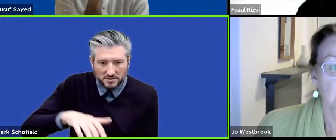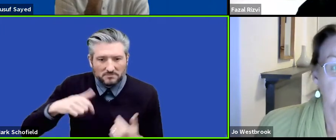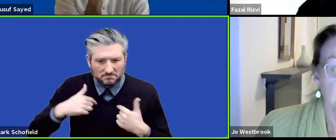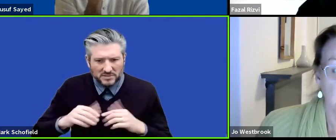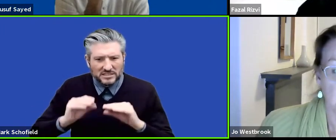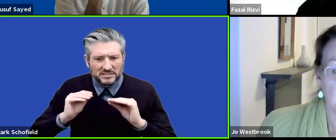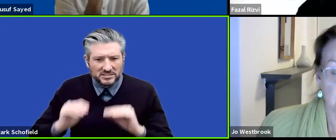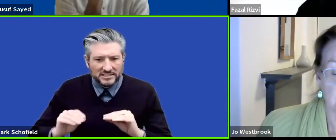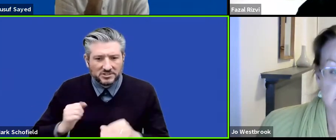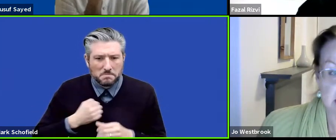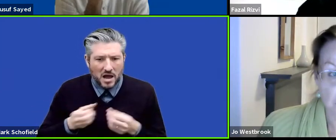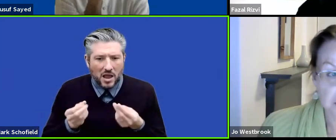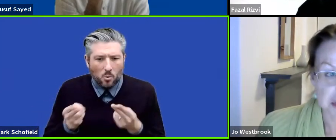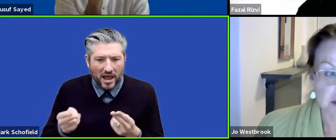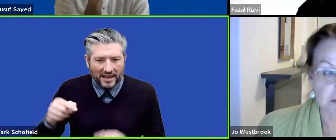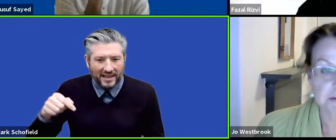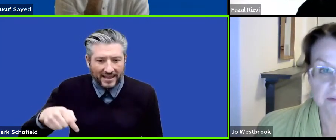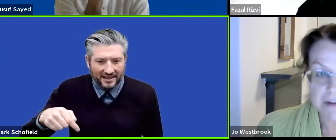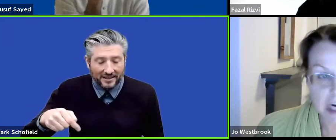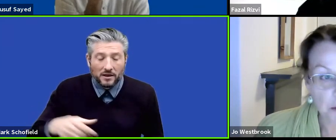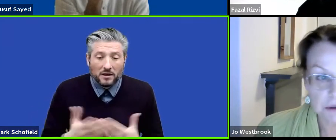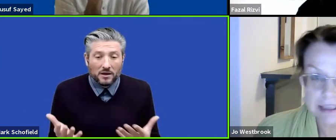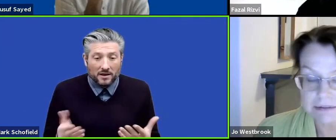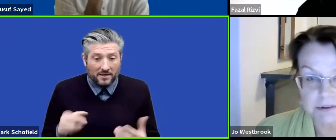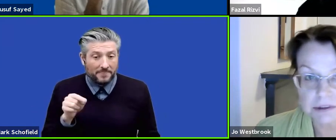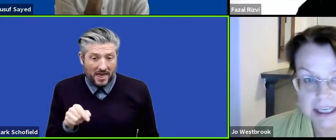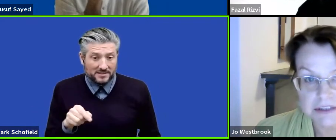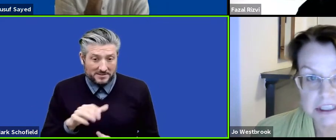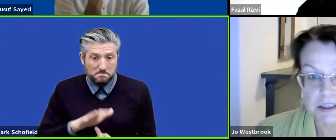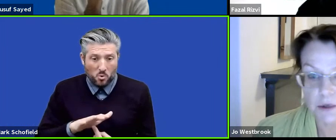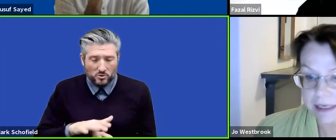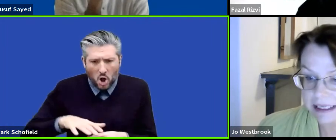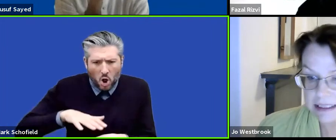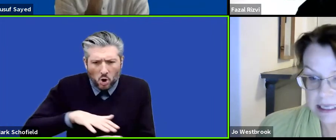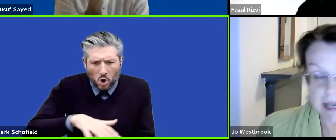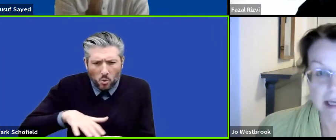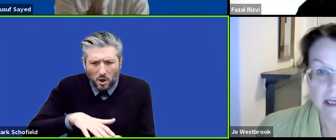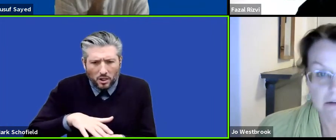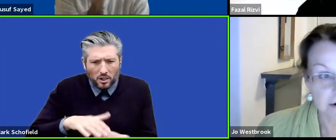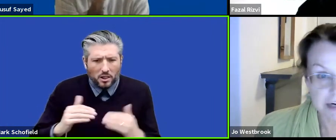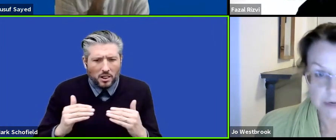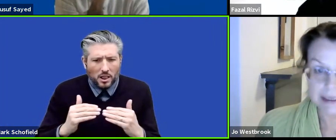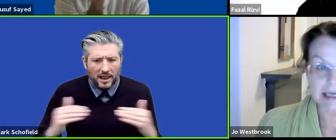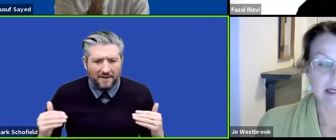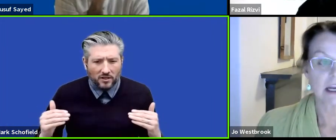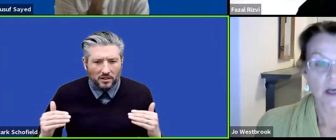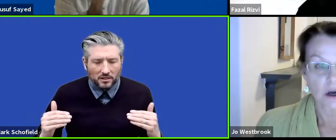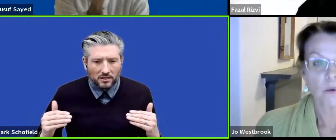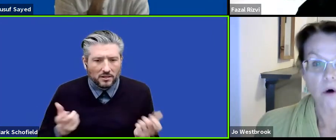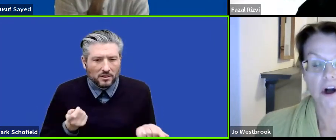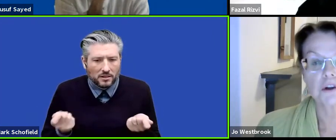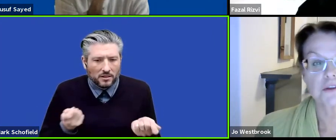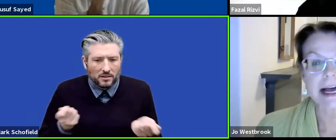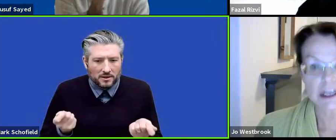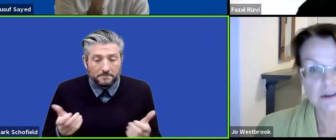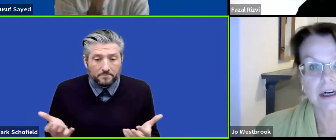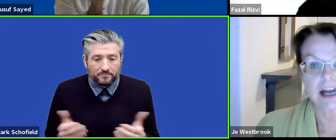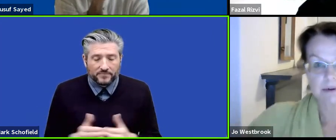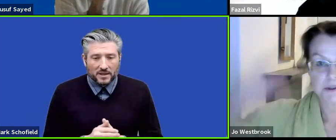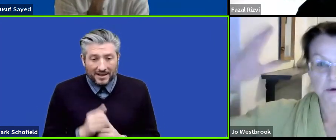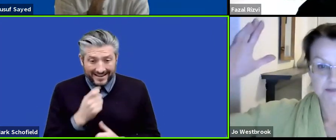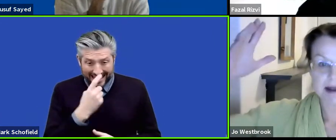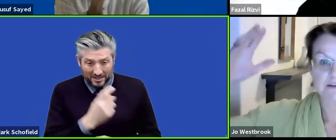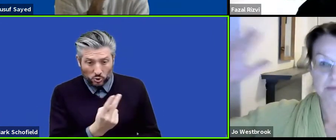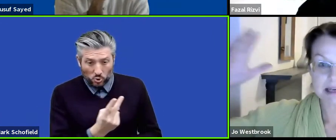visible through technology. So at a very local level, can you just quickly say, very quickly, what